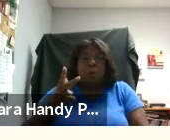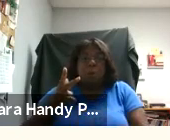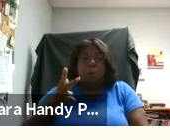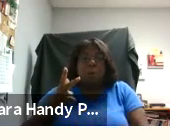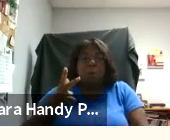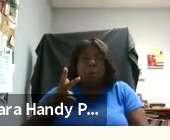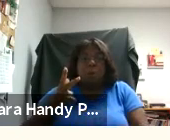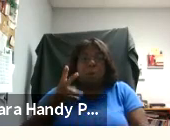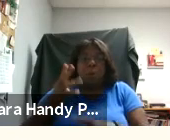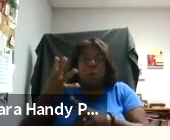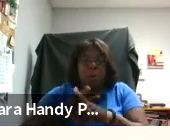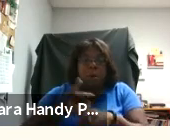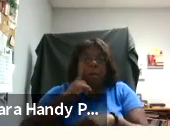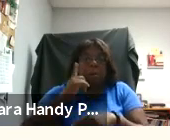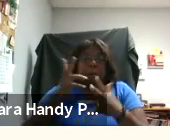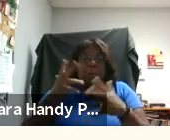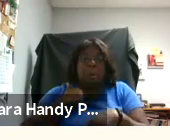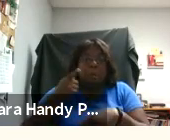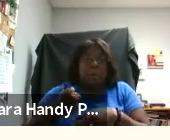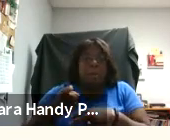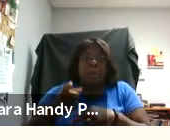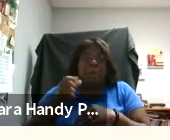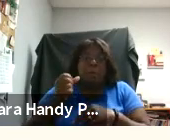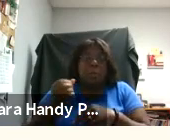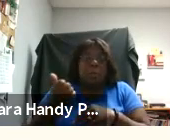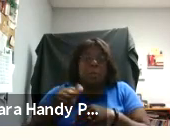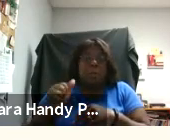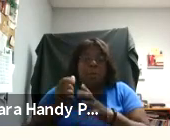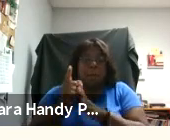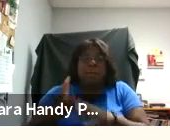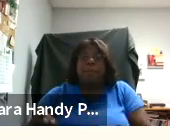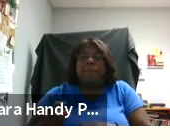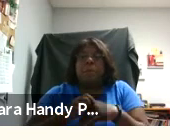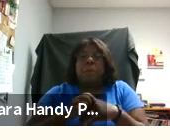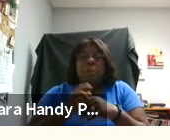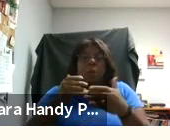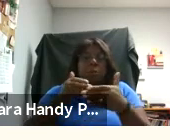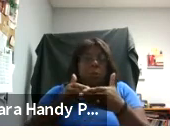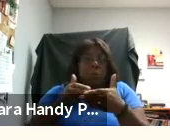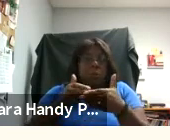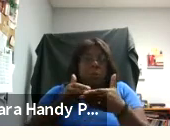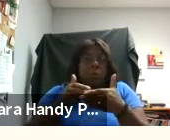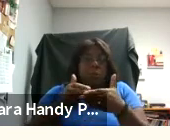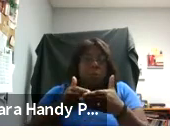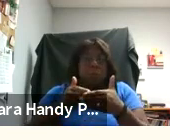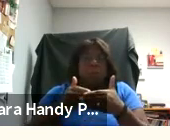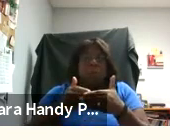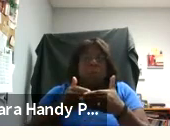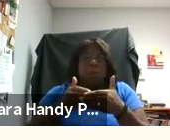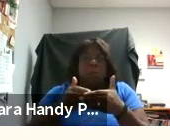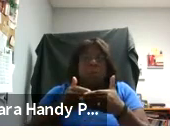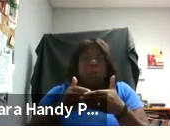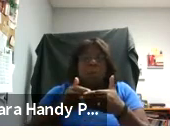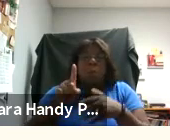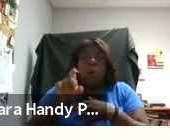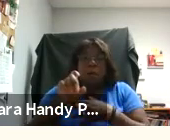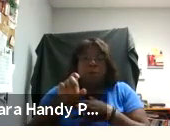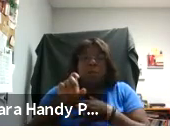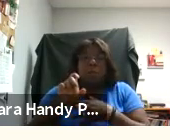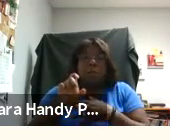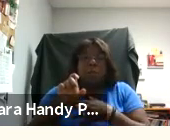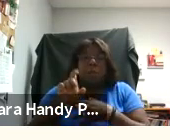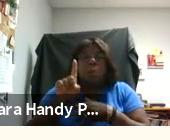had open on here and I don't, so give me a second, was closer to $1 million. And then